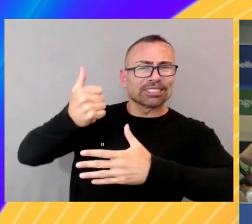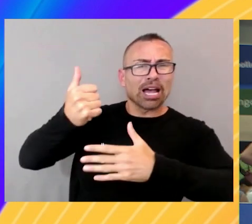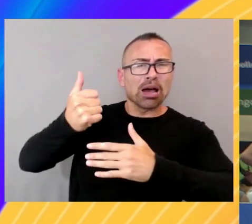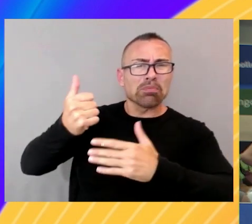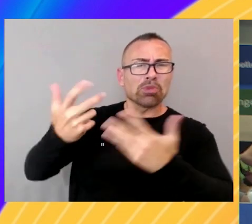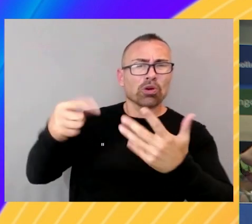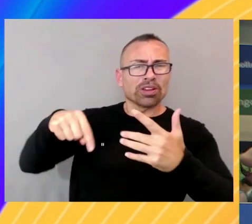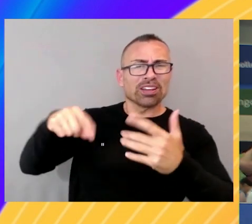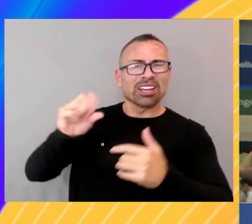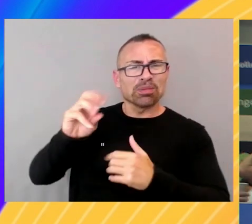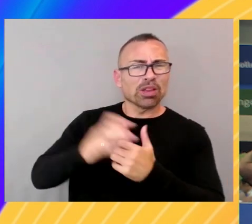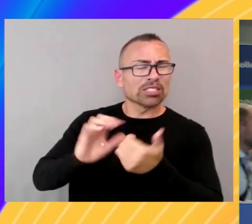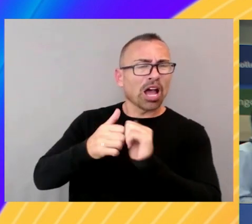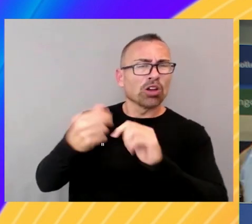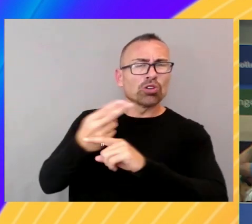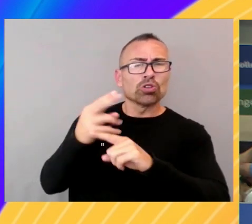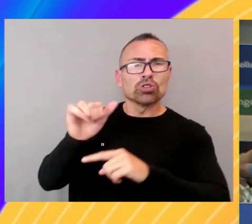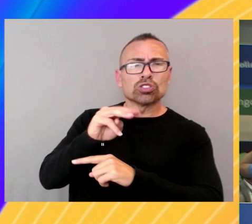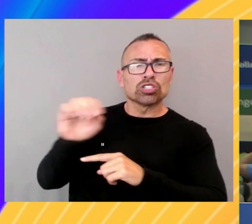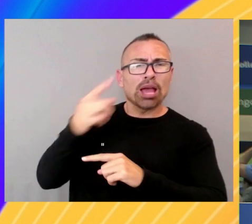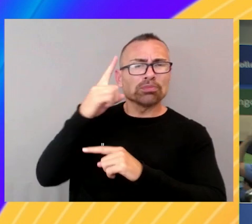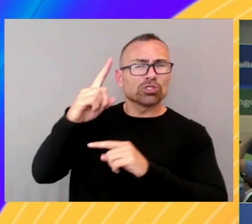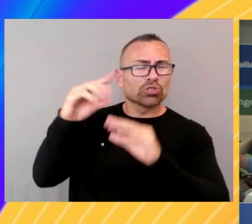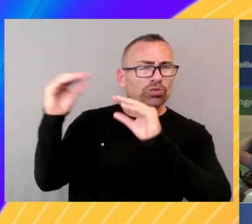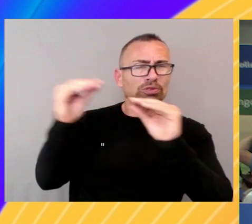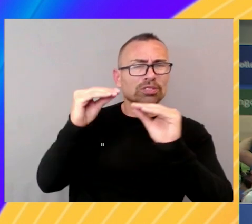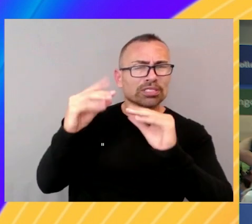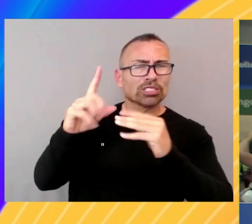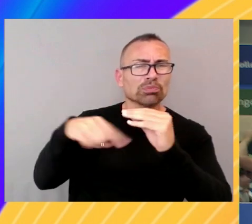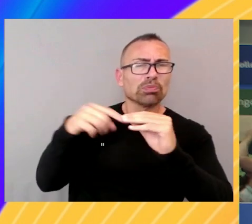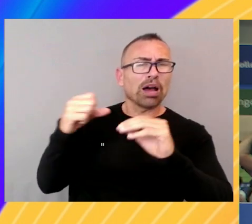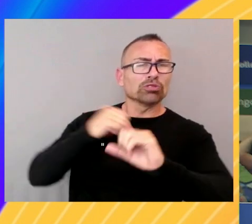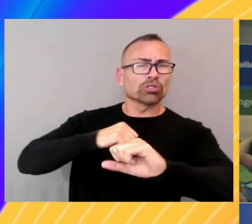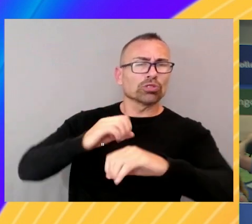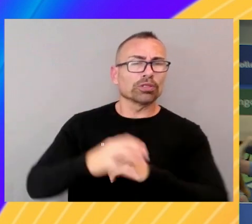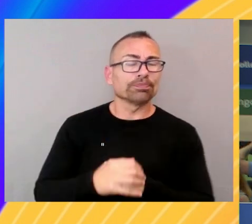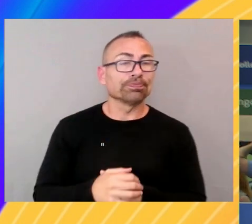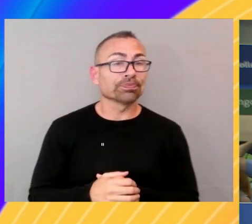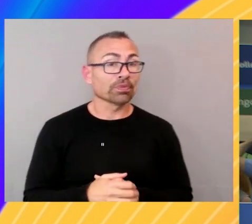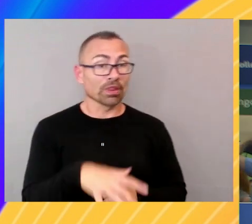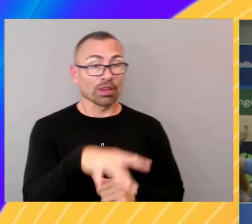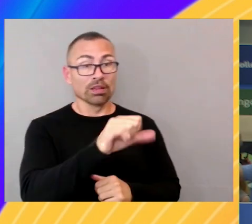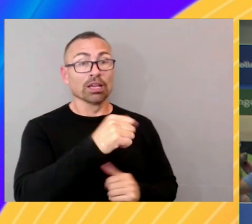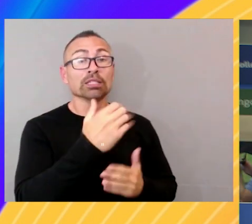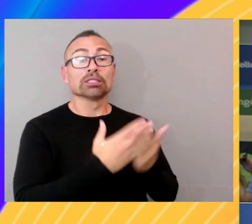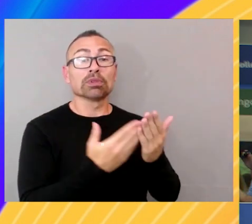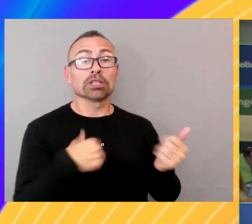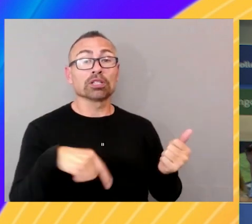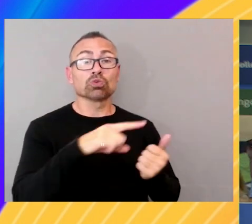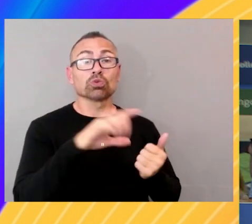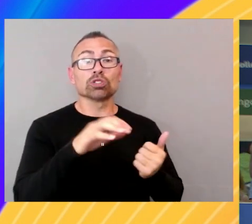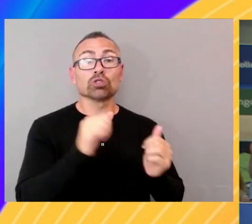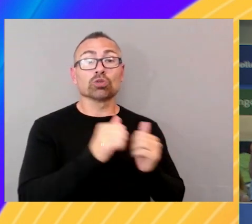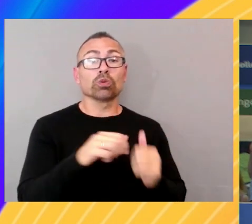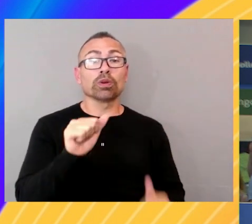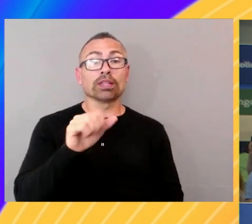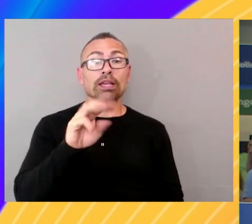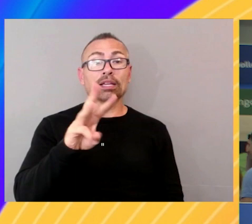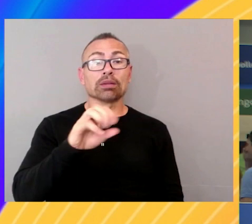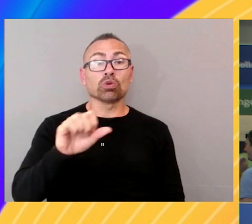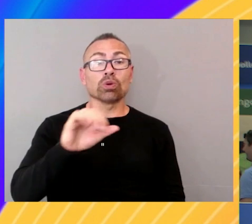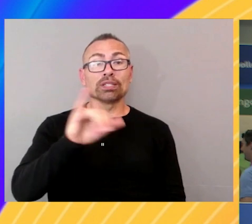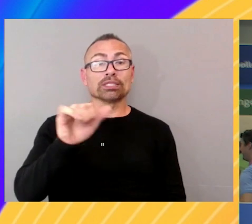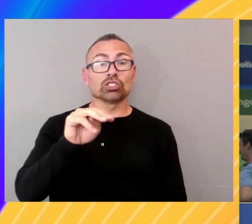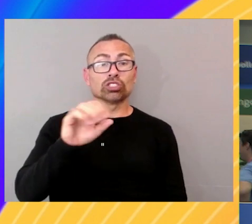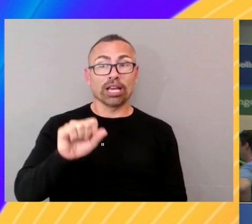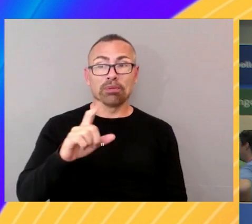security and teach them? Yeah, so some of the things that we do with AWS Jams is we point our customers towards Jams so that they can actually learn